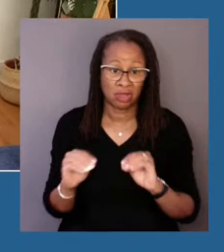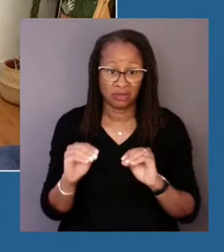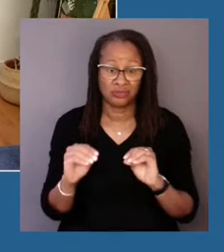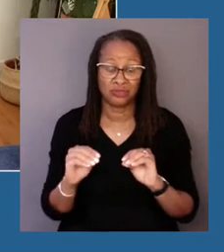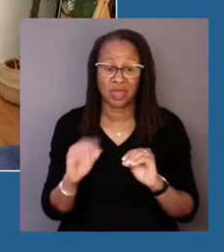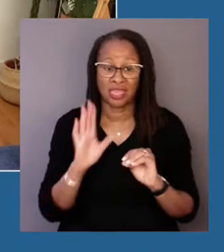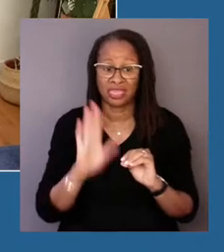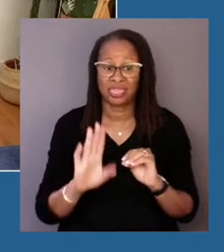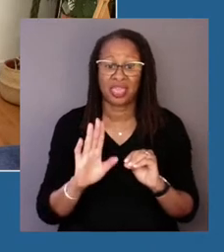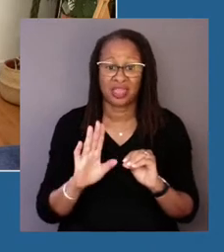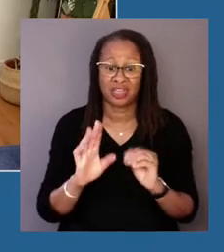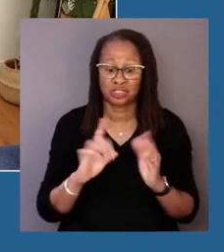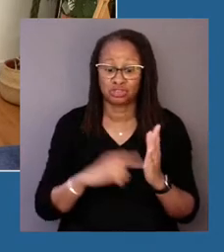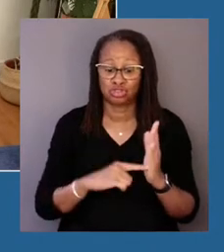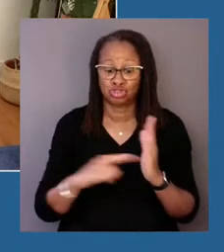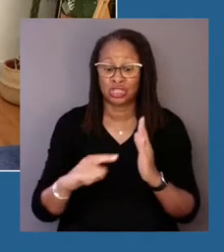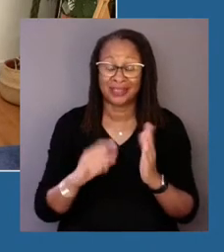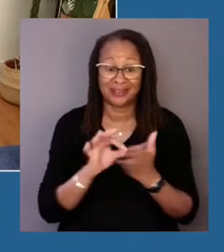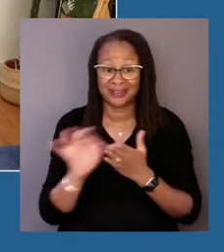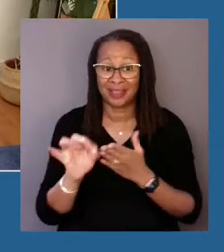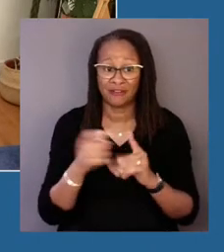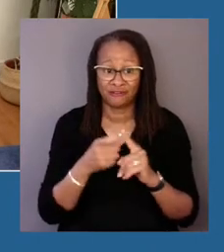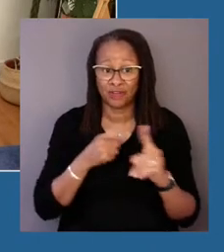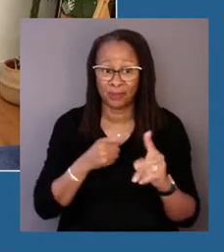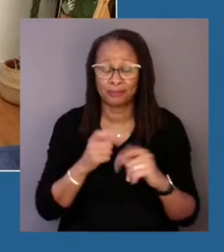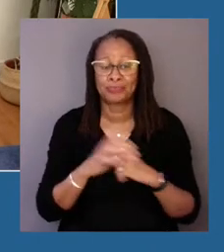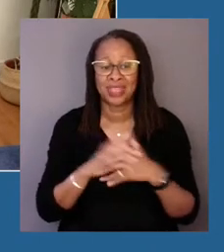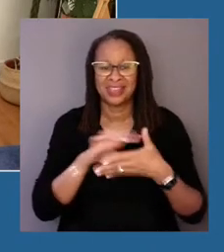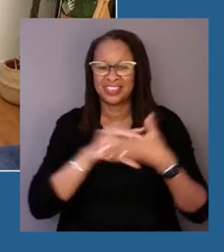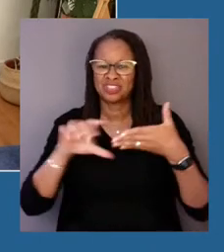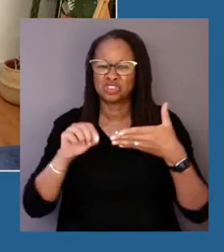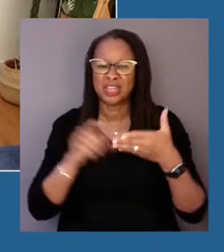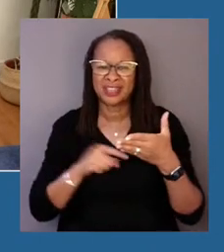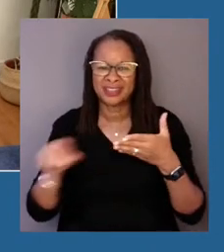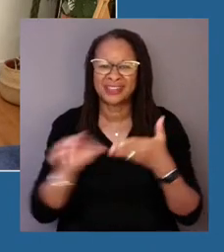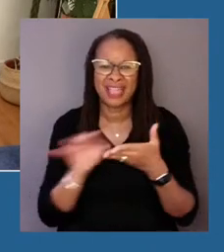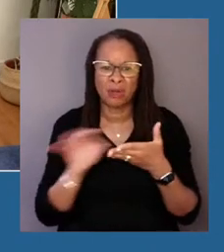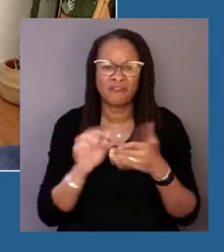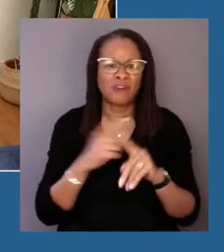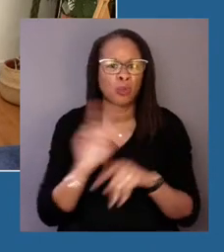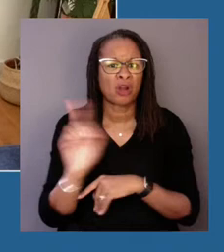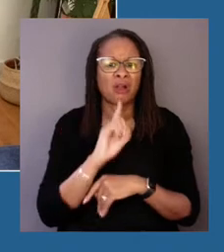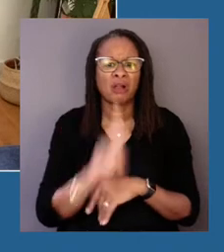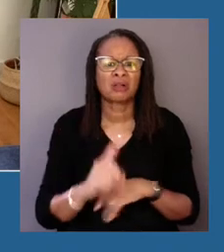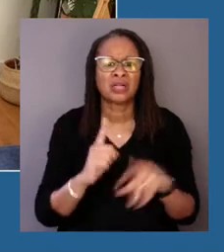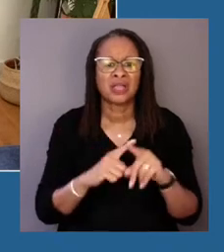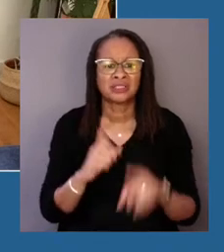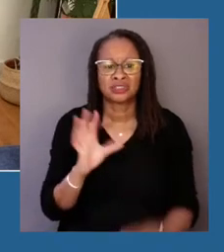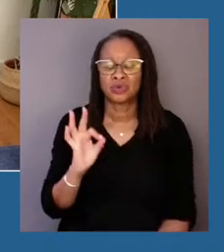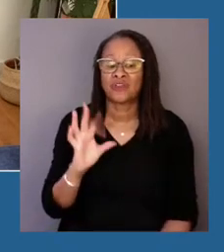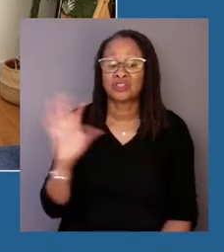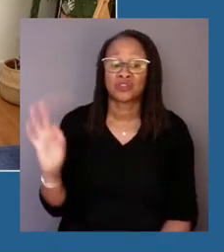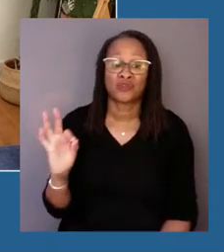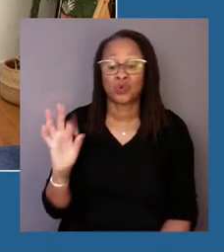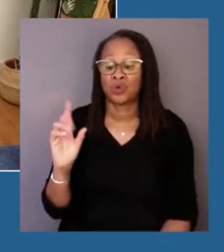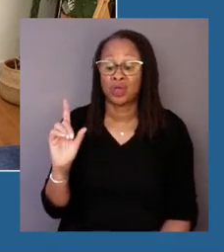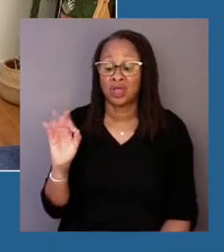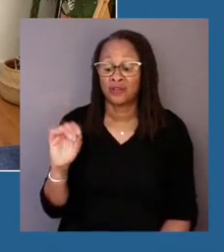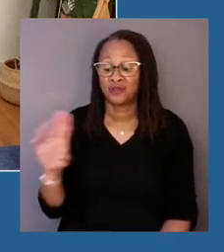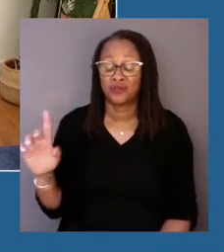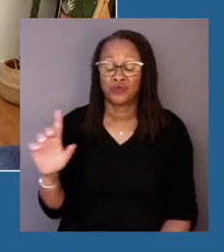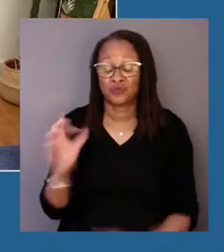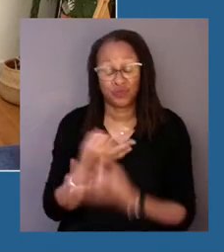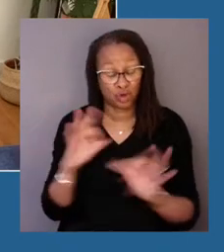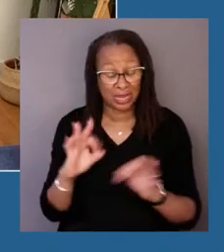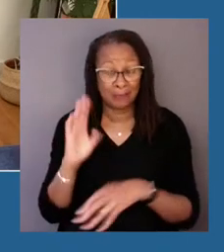their checking accounts from wherever they probably are to fossil fuel free bank, and to communicate about that